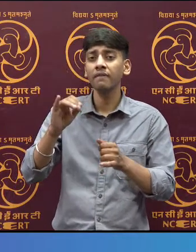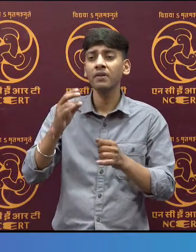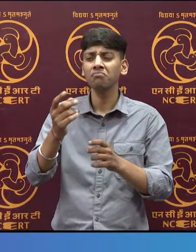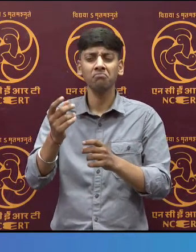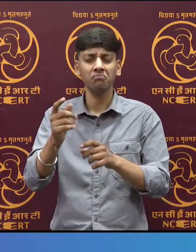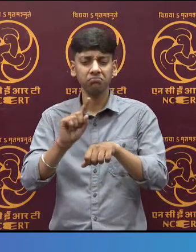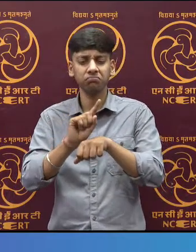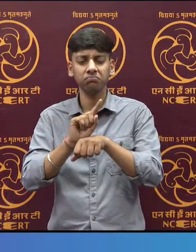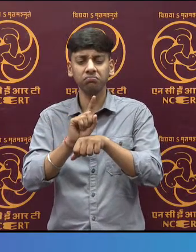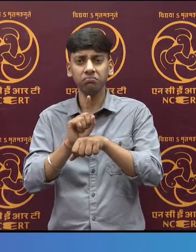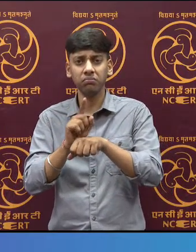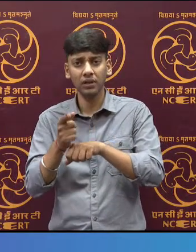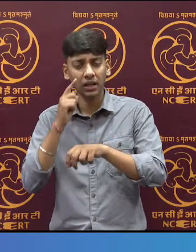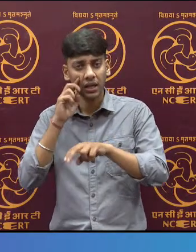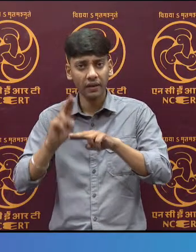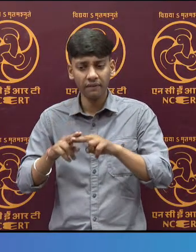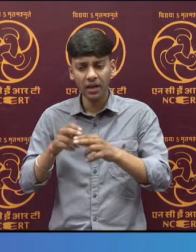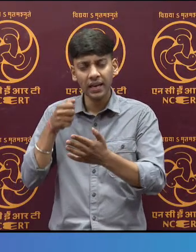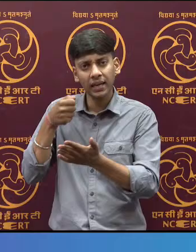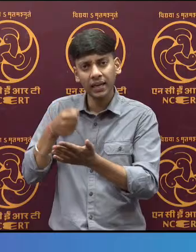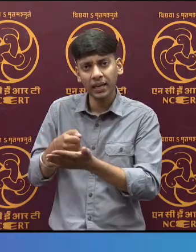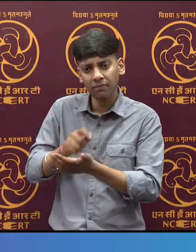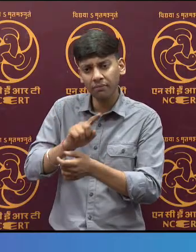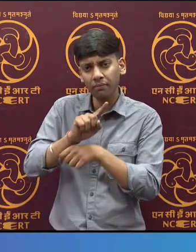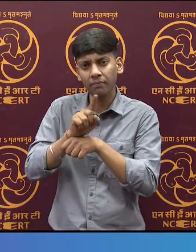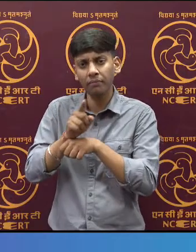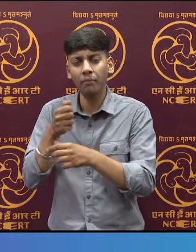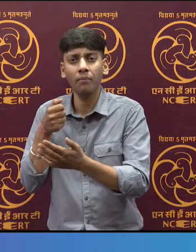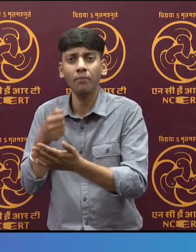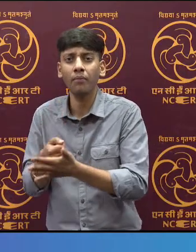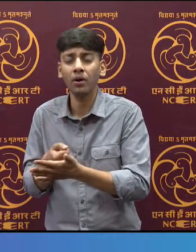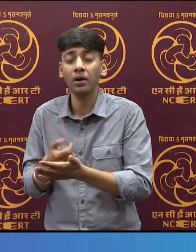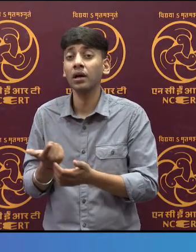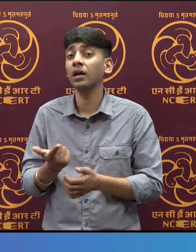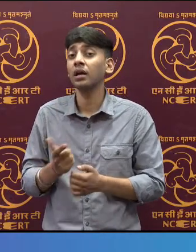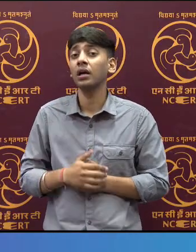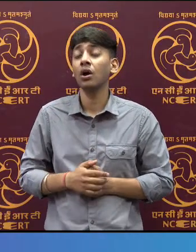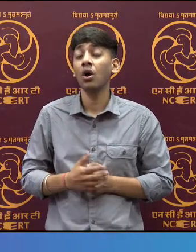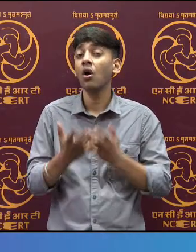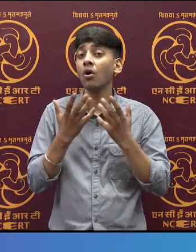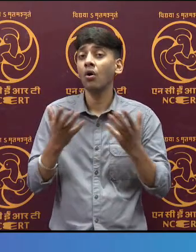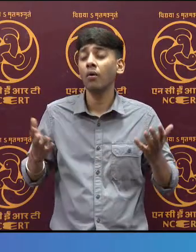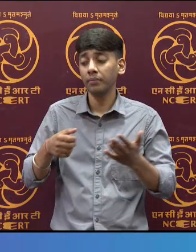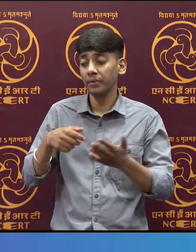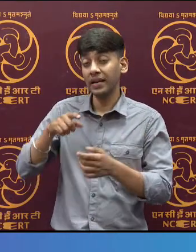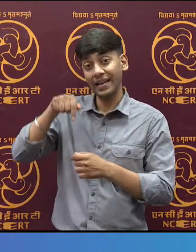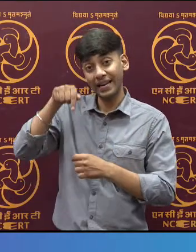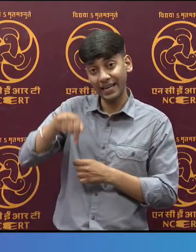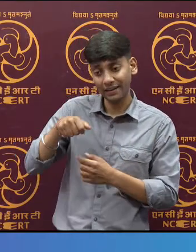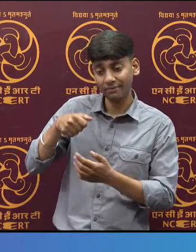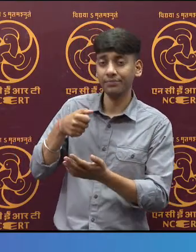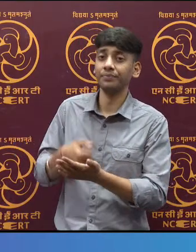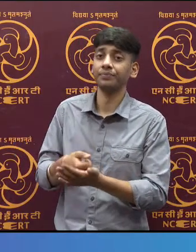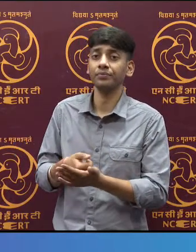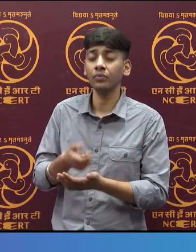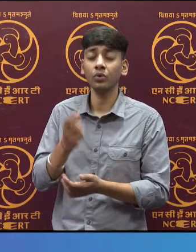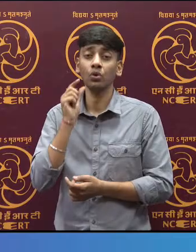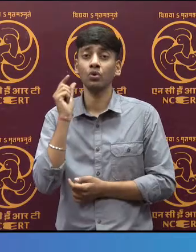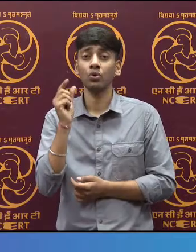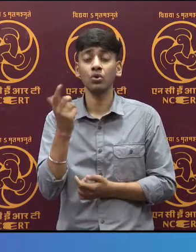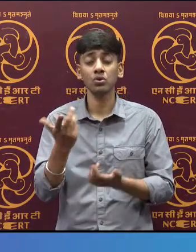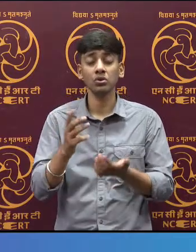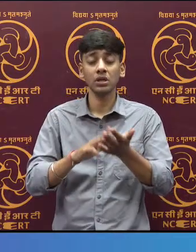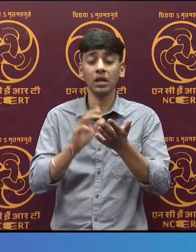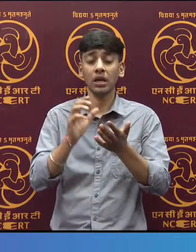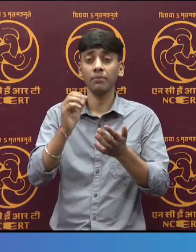ground. G is equal to 10 meters per second square because object is falling downwards. So we have to use the equations of motion